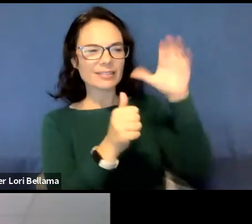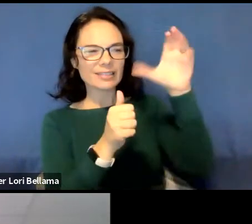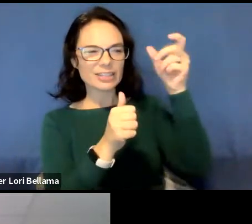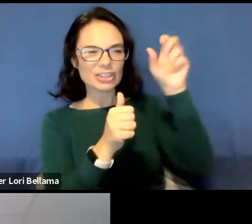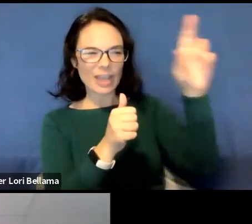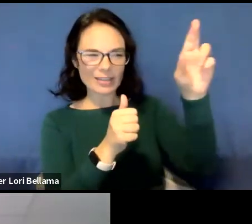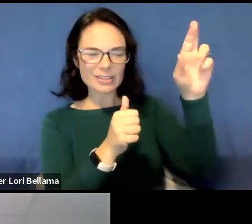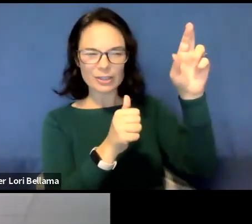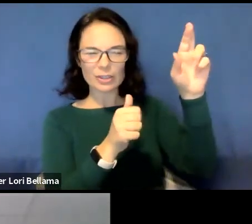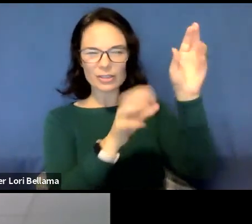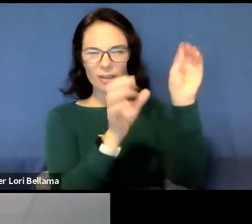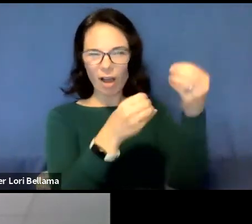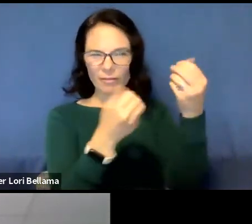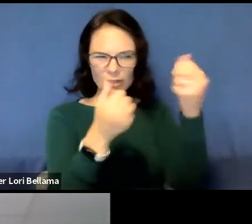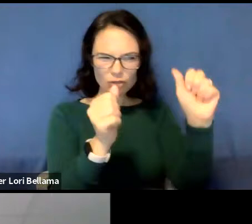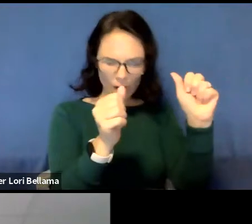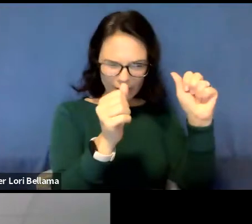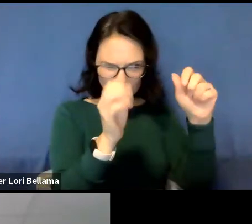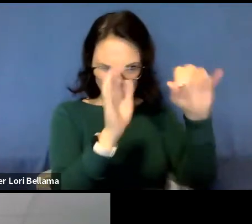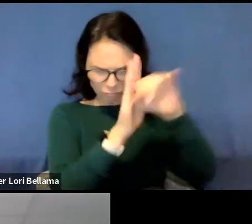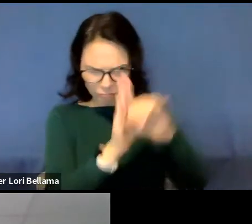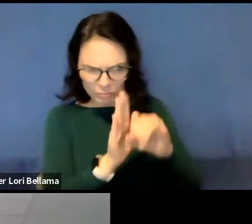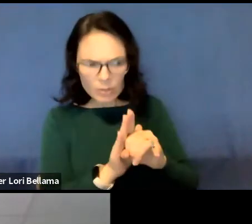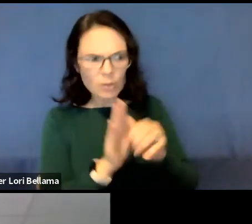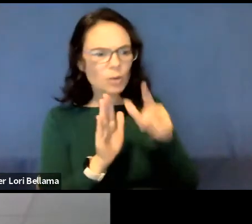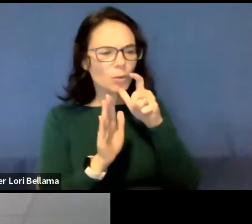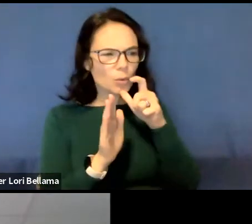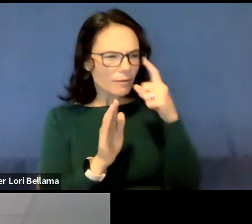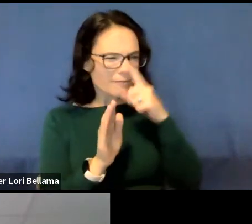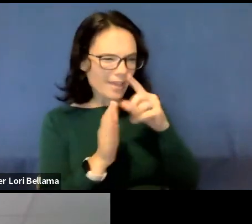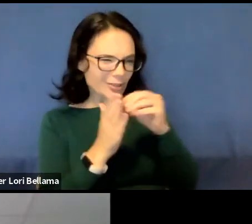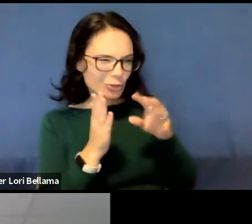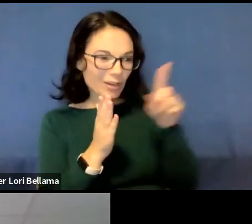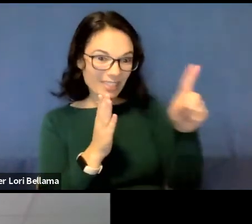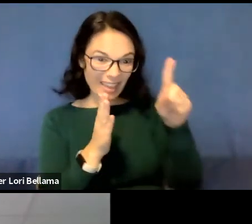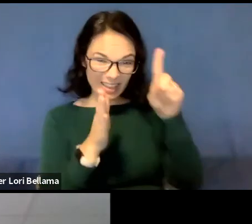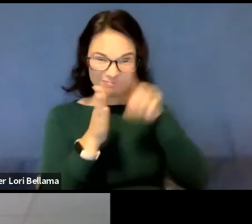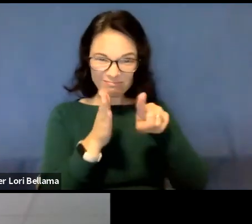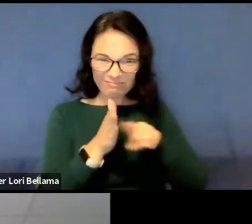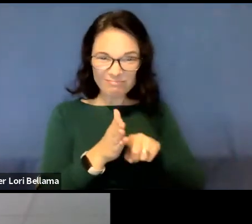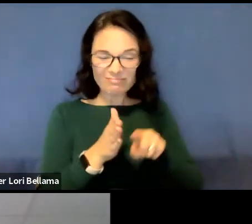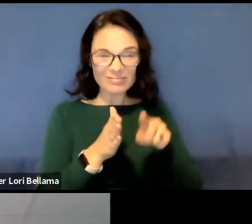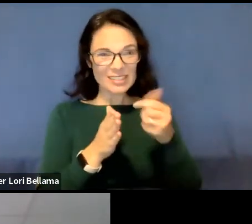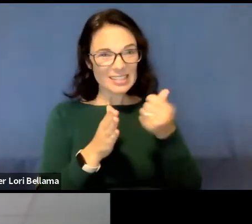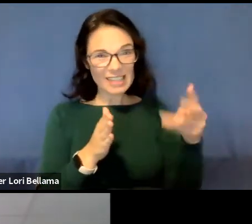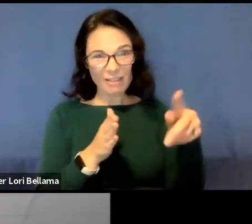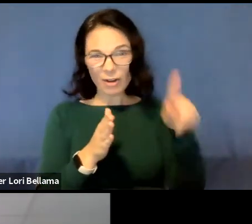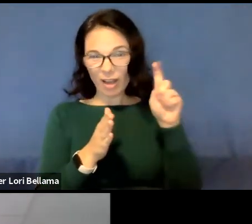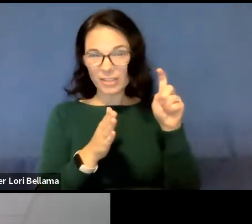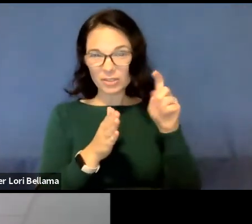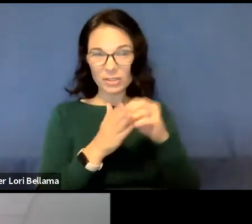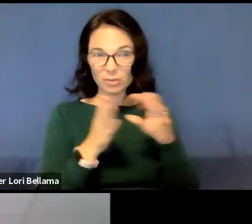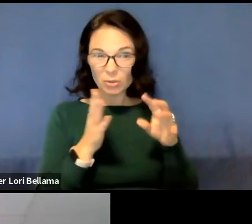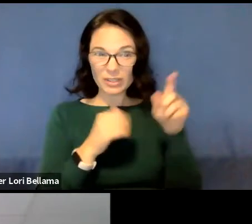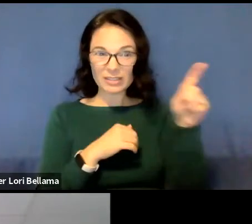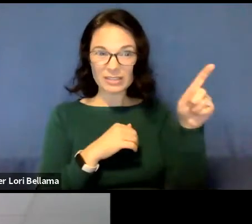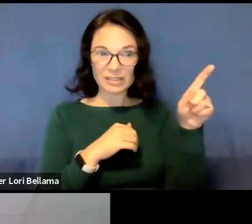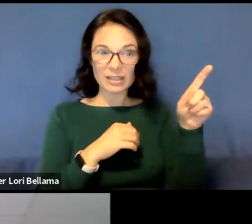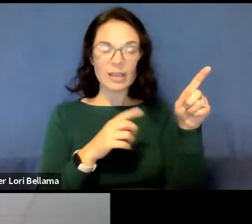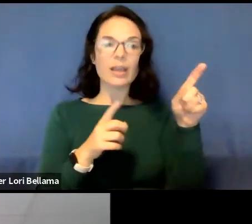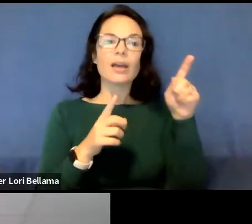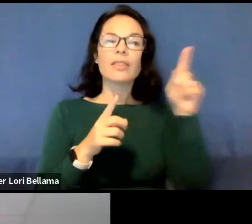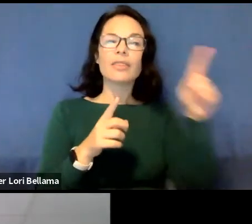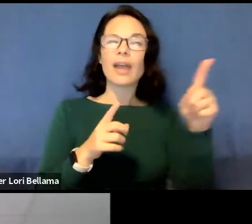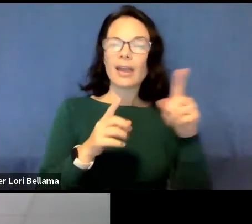fake students, and they're currently investigating hundreds of students. And the system office released a series or a set of